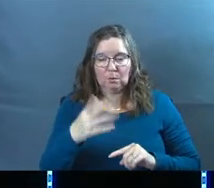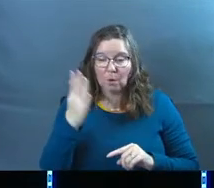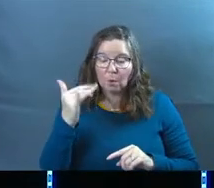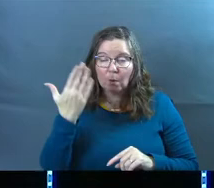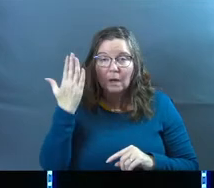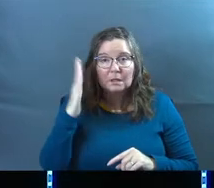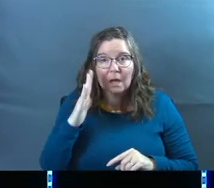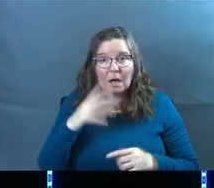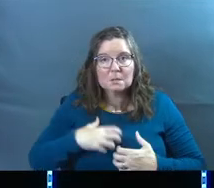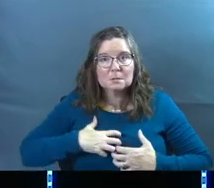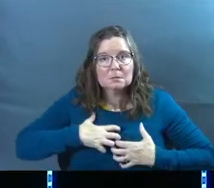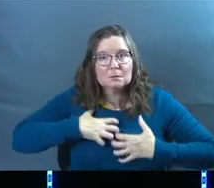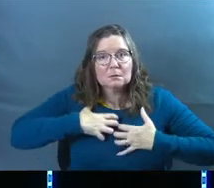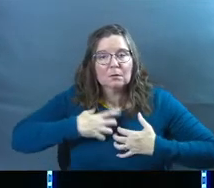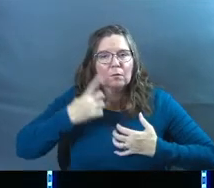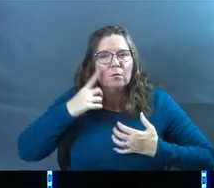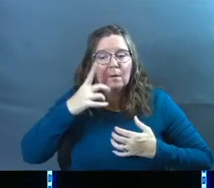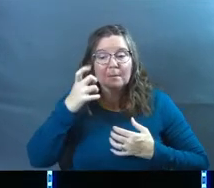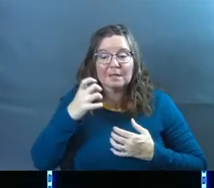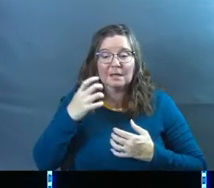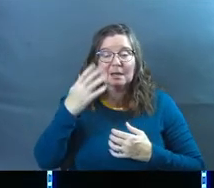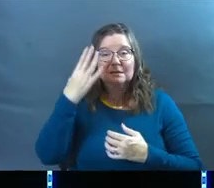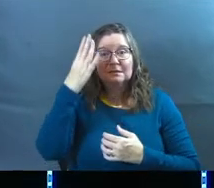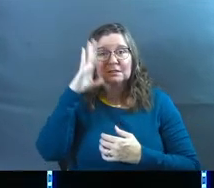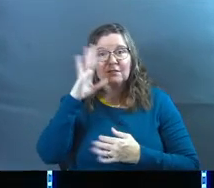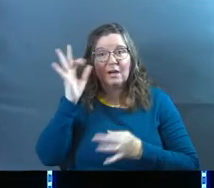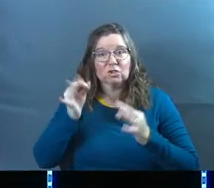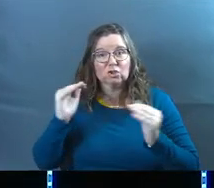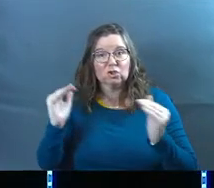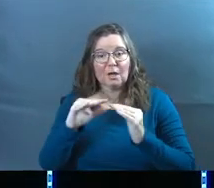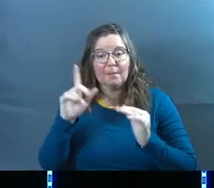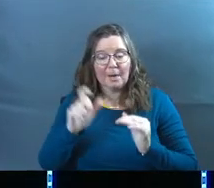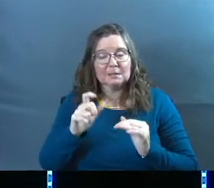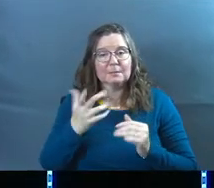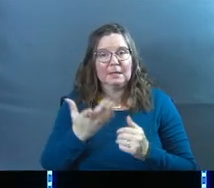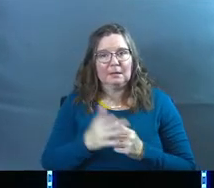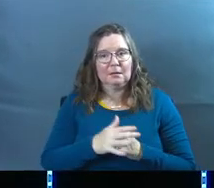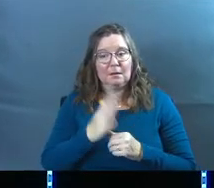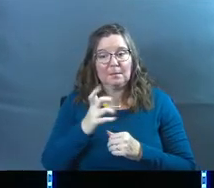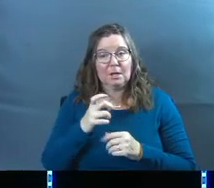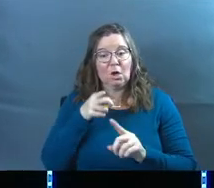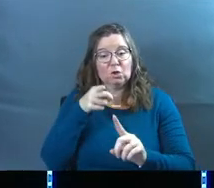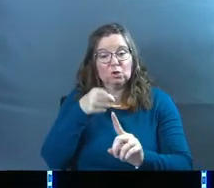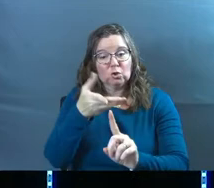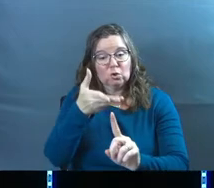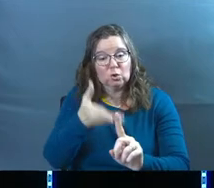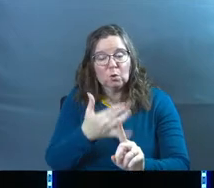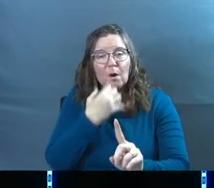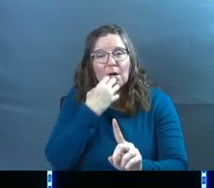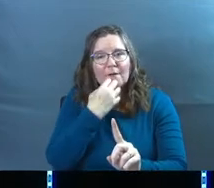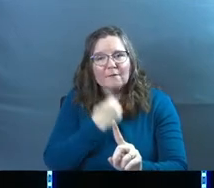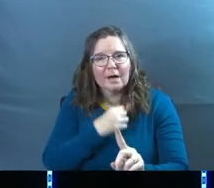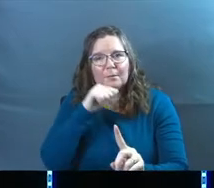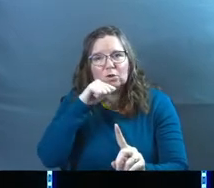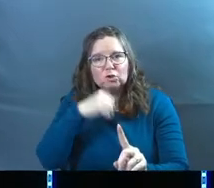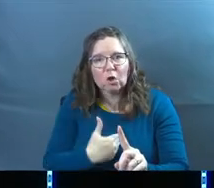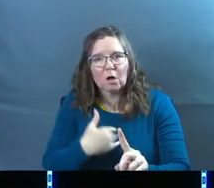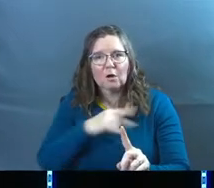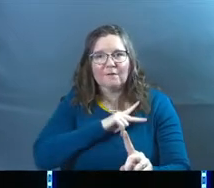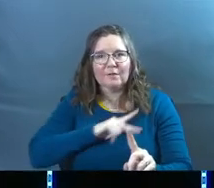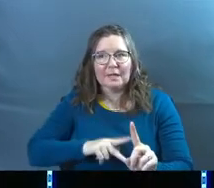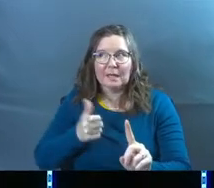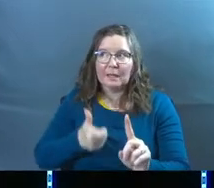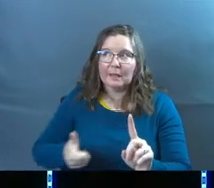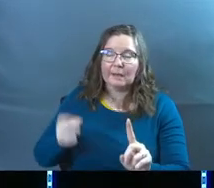God enraged by this? Because divine justice must be, because you are a valuable daughter of the